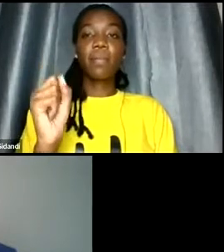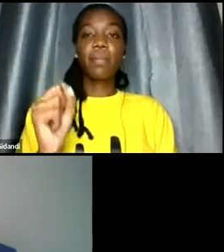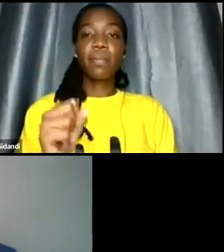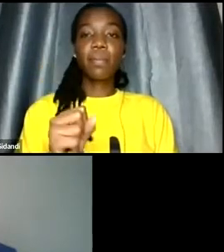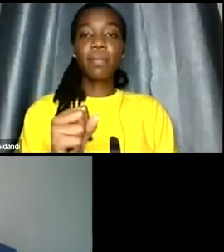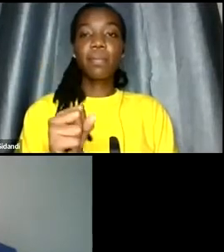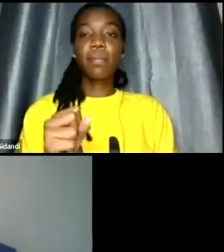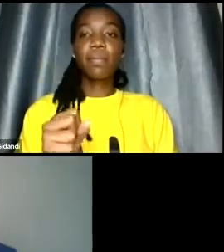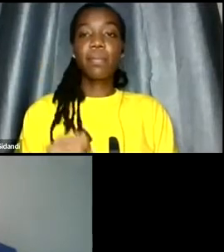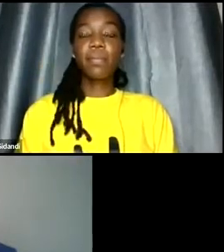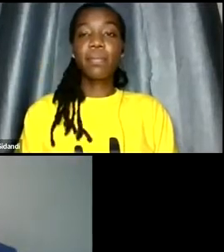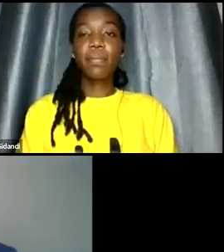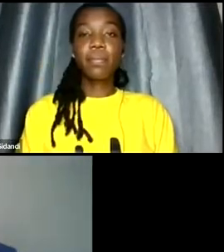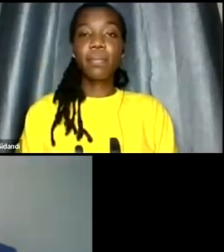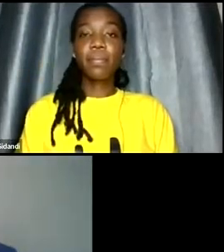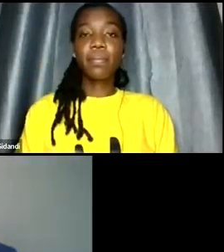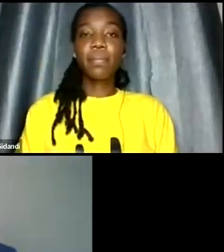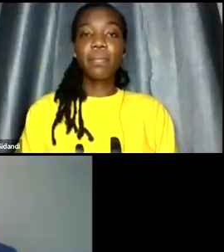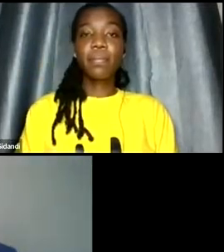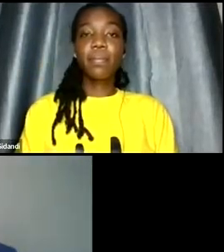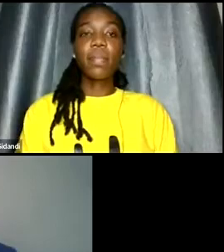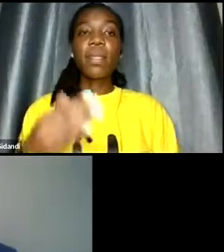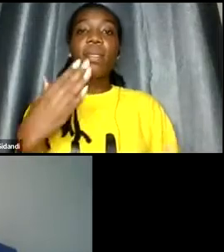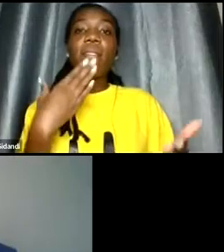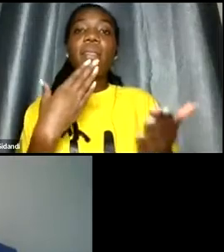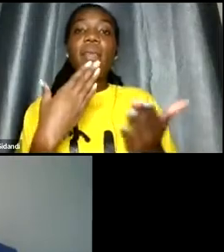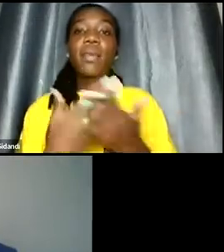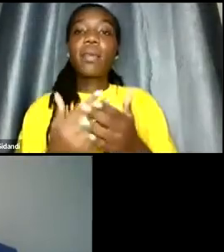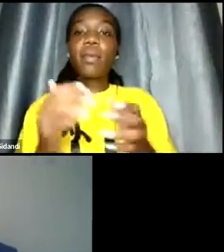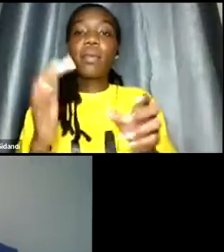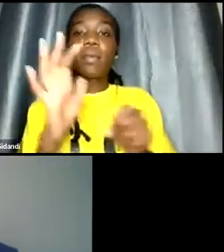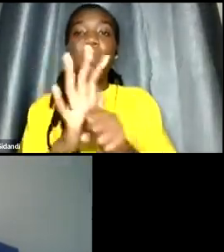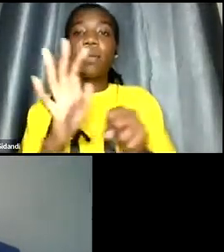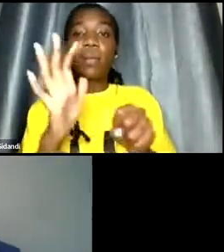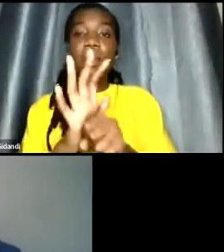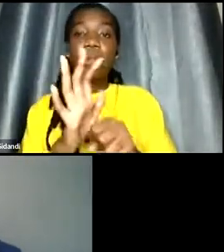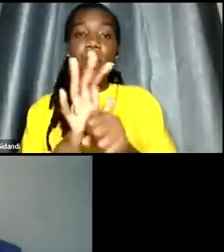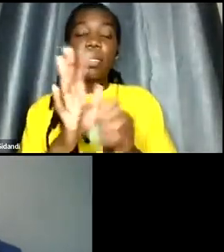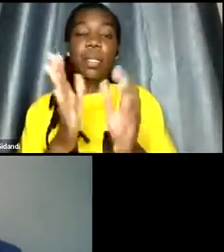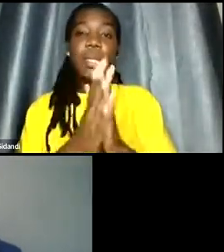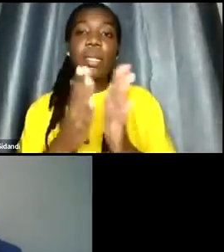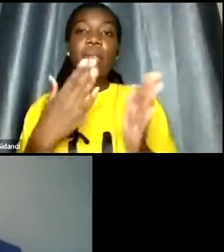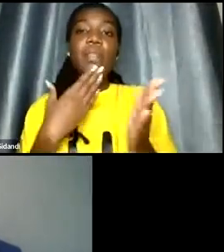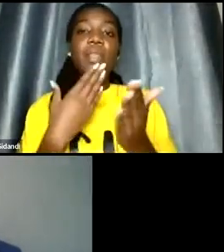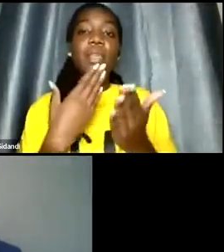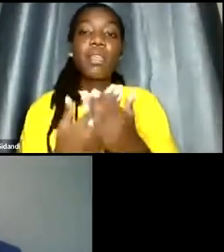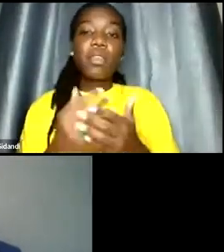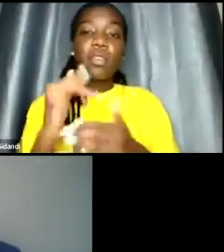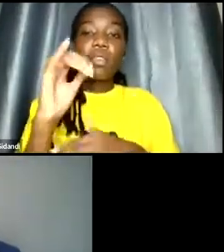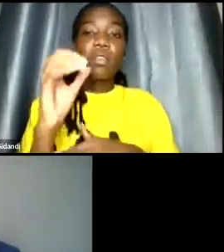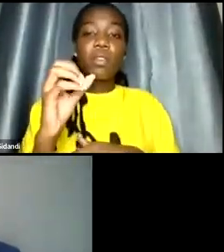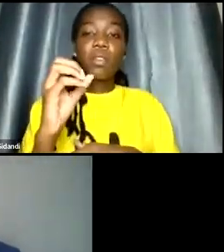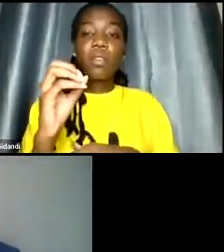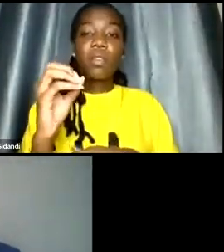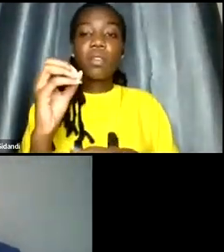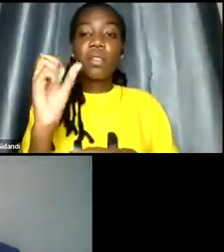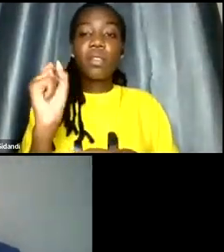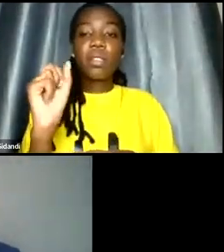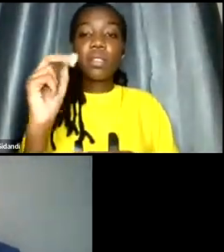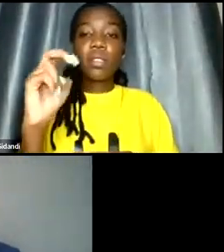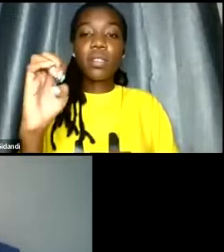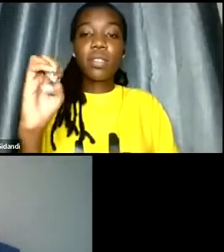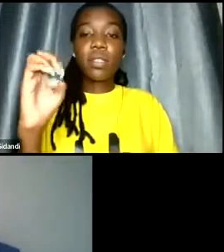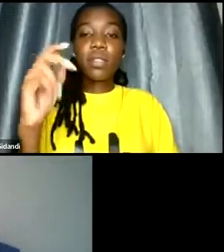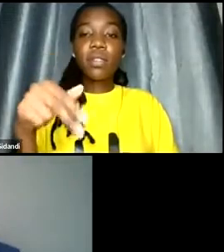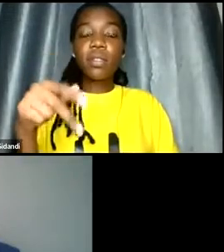is up. Yes, thank you so much, Grace. And thank you, Joseph, for such an informative